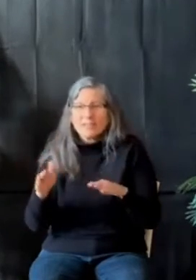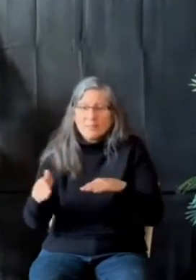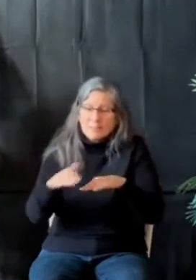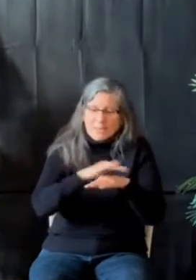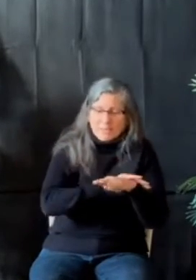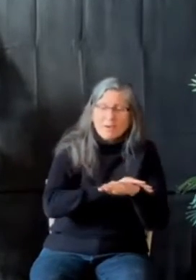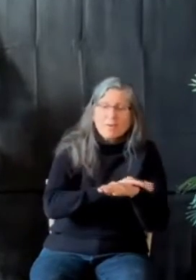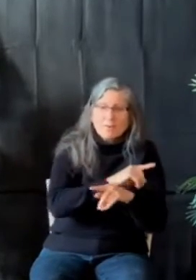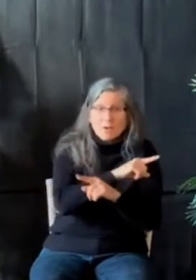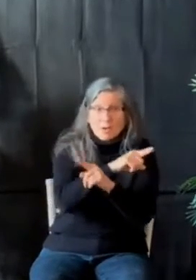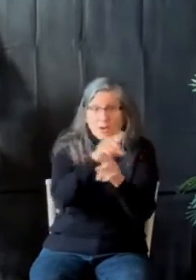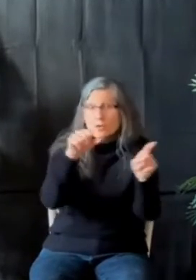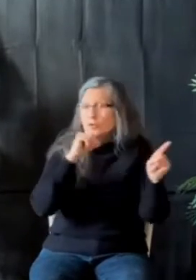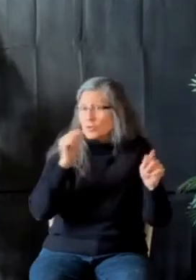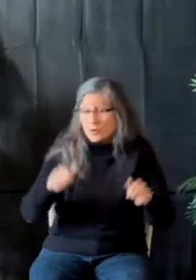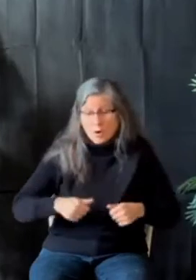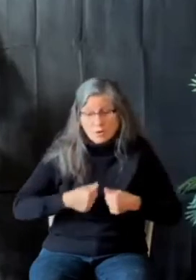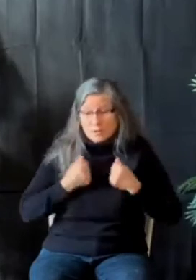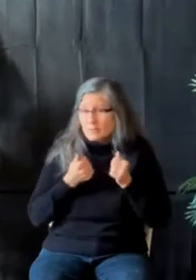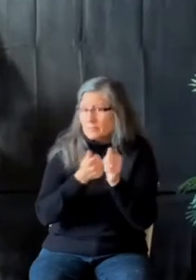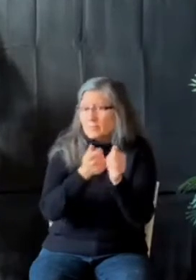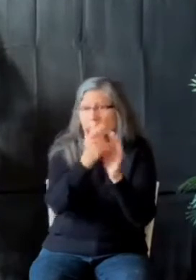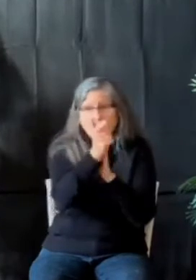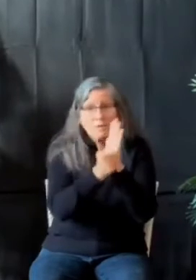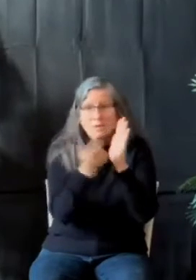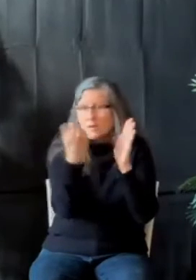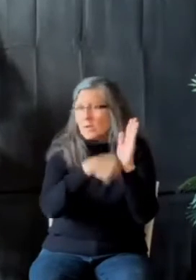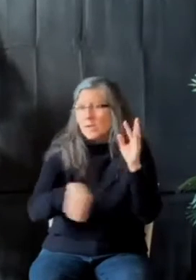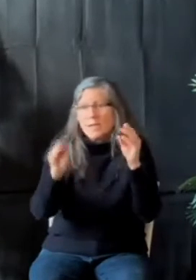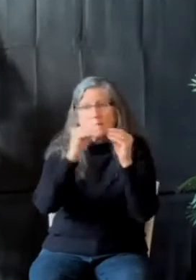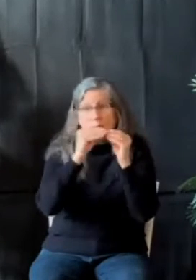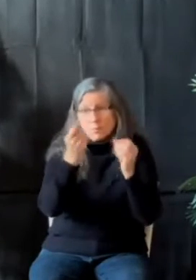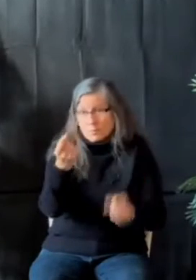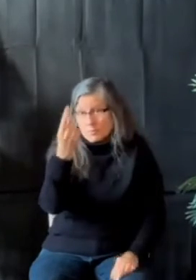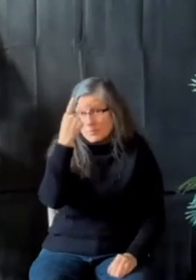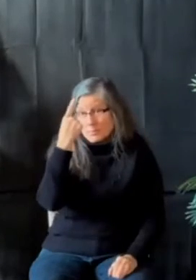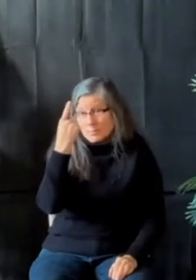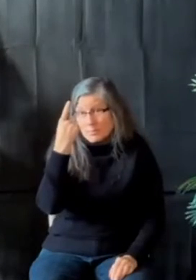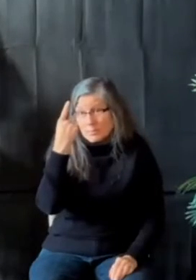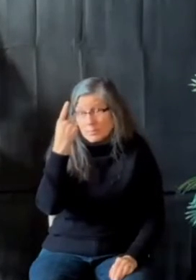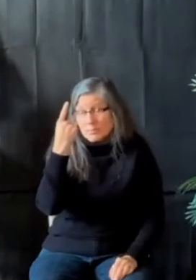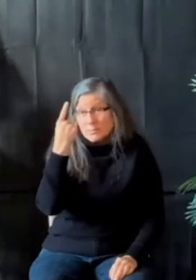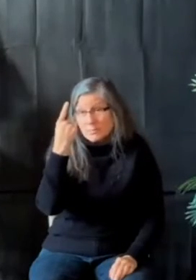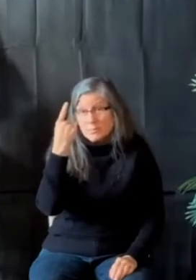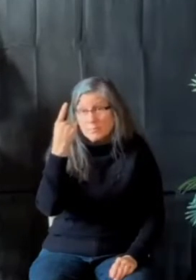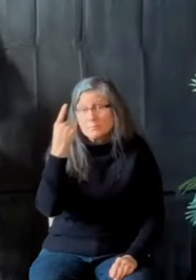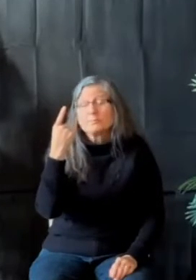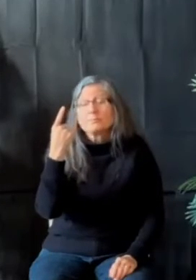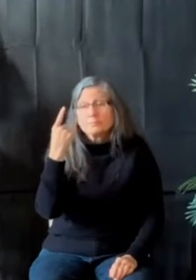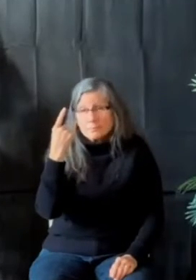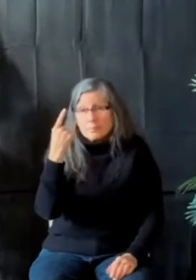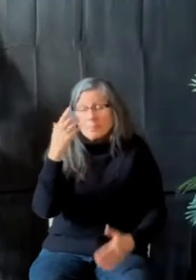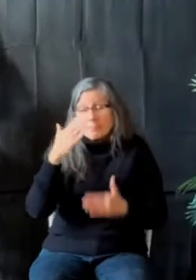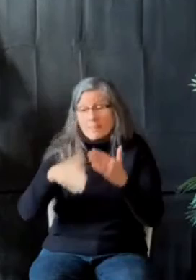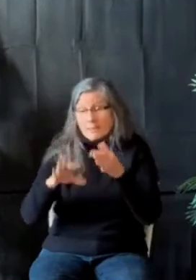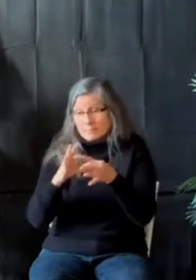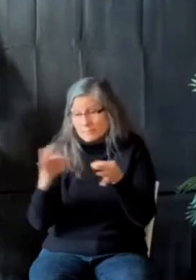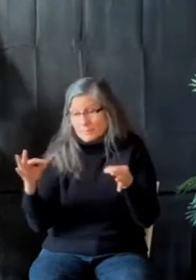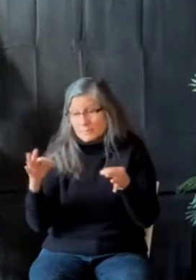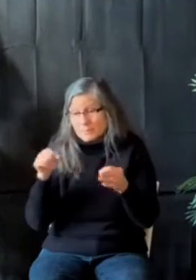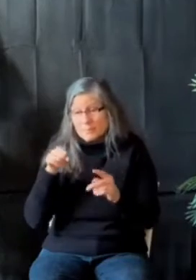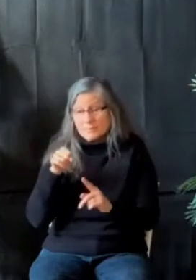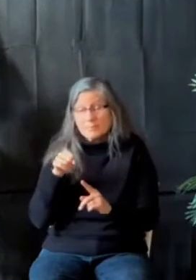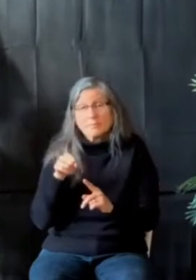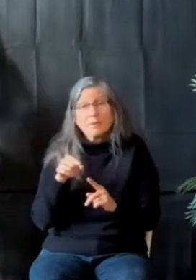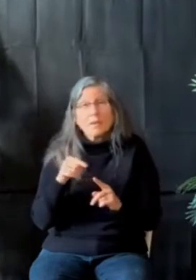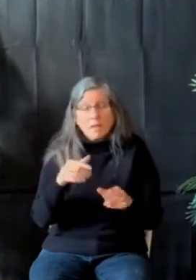covered. You don't live by the law anymore. Do you understand? Then at the end of that statement, oh